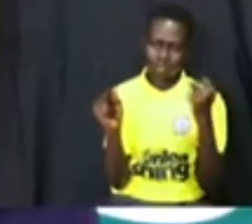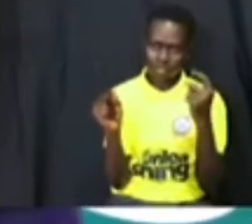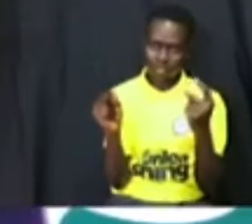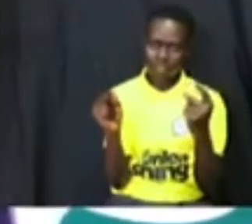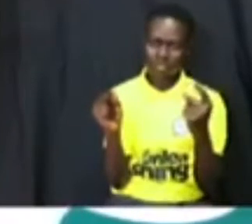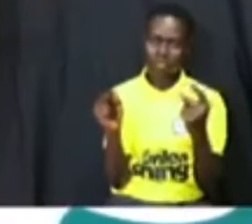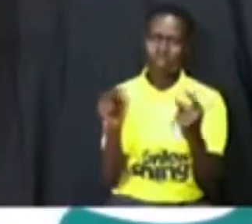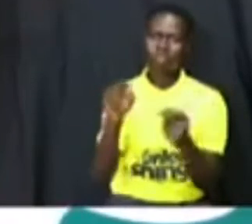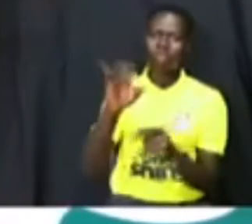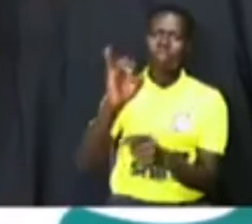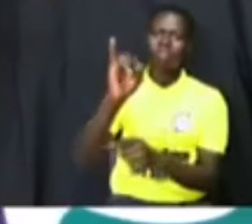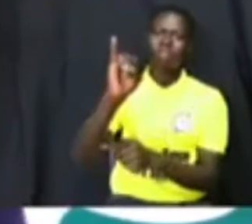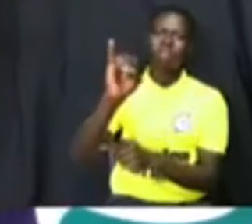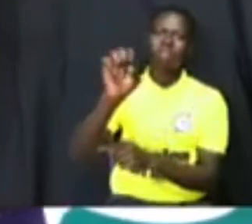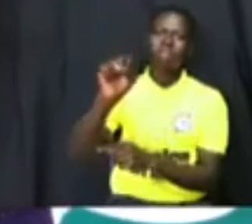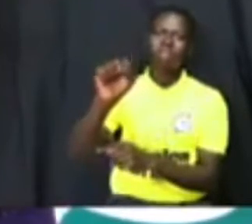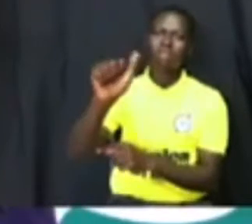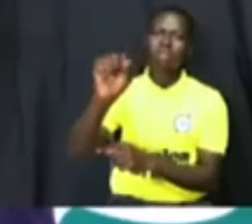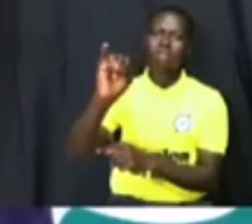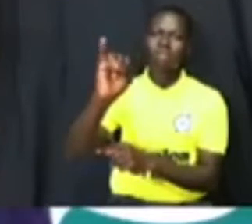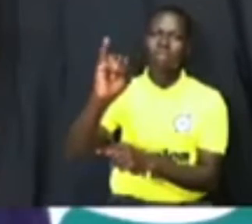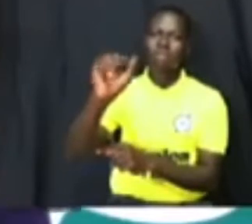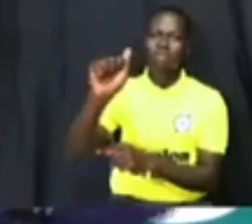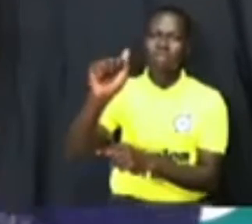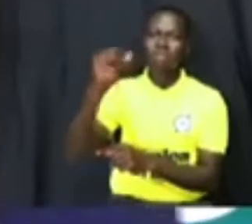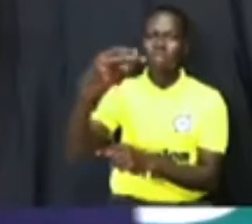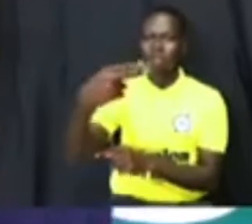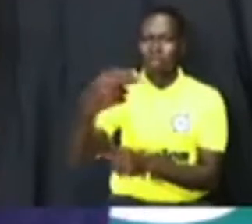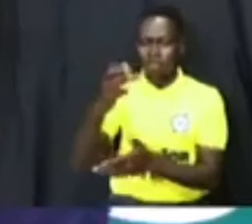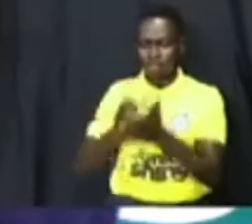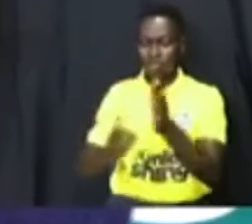Isaiah chapter 44 and verse